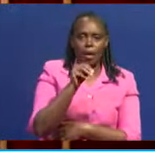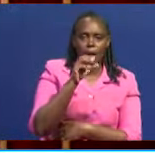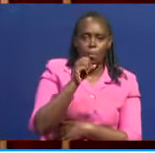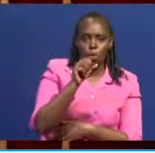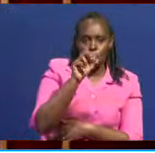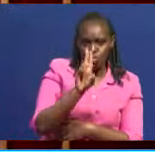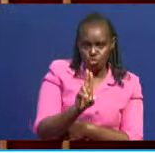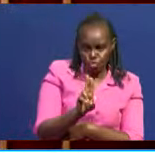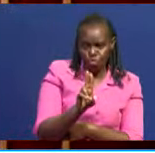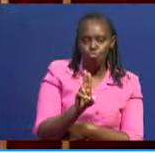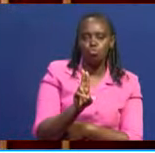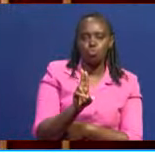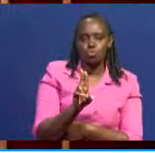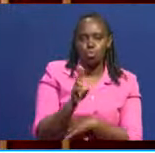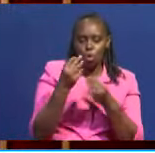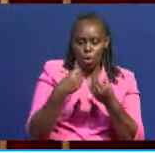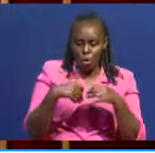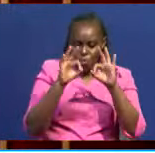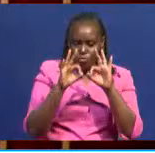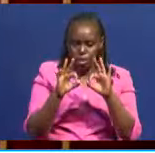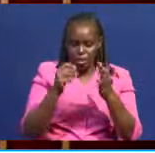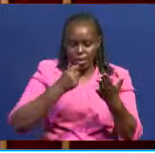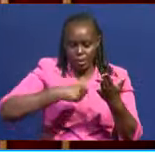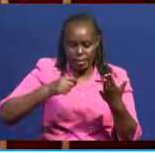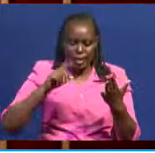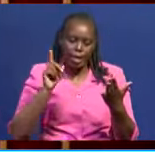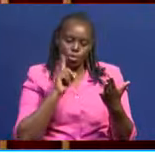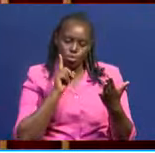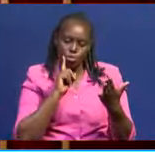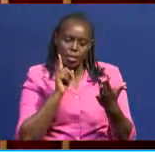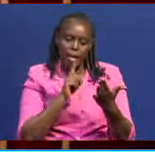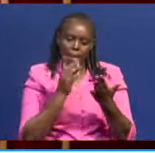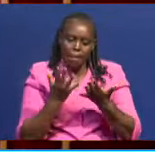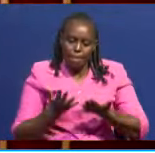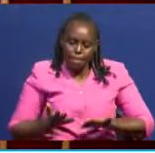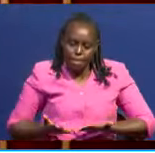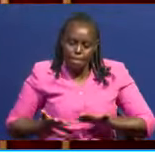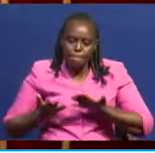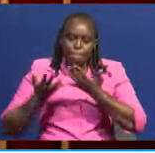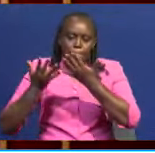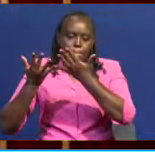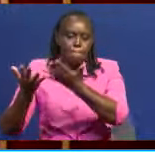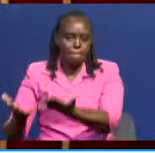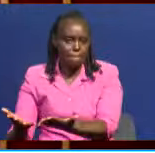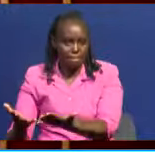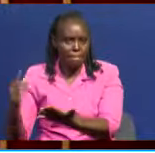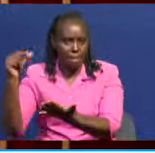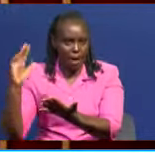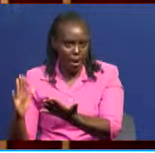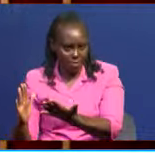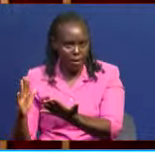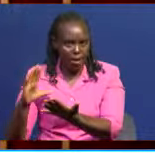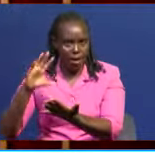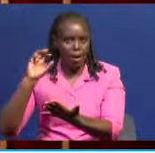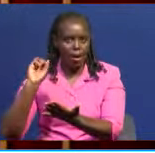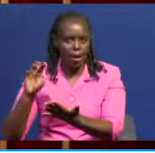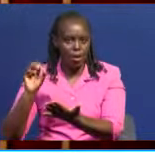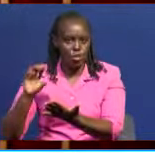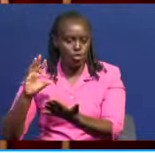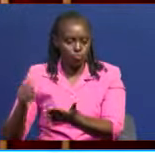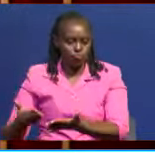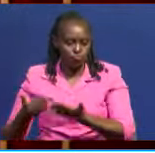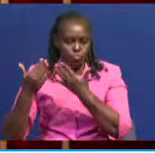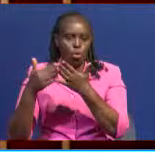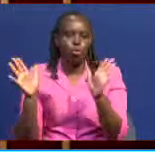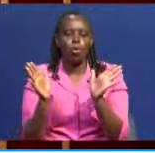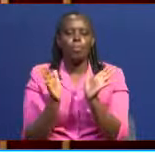understanding will officially be signed tomorrow as we hand over the park to Nairobi County government for